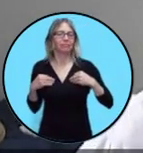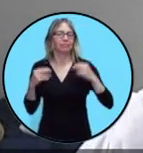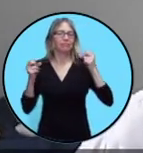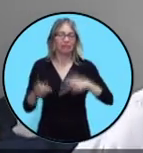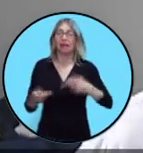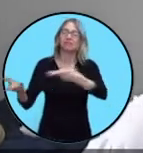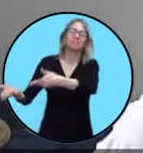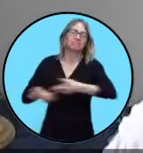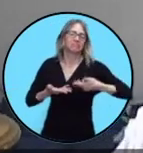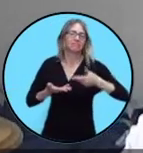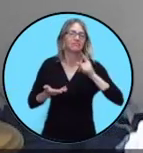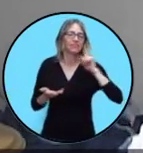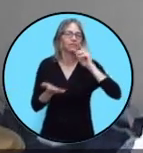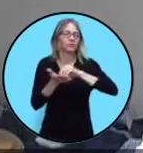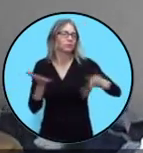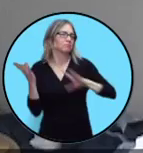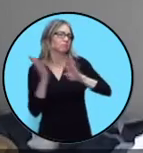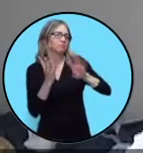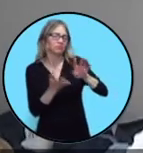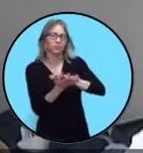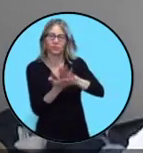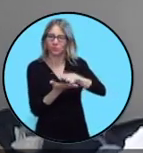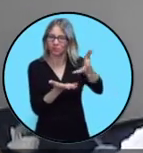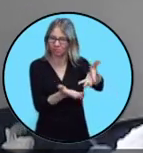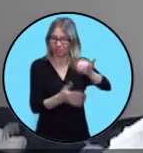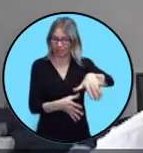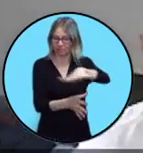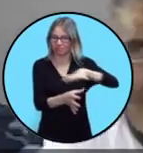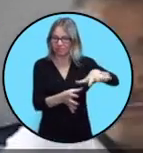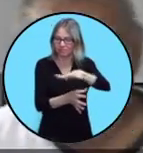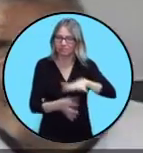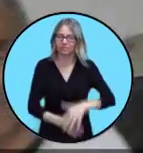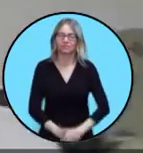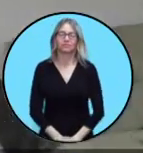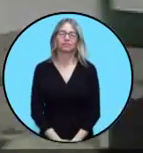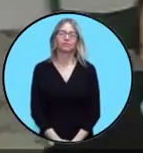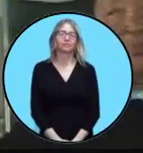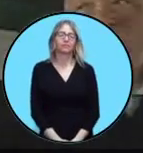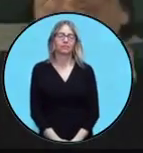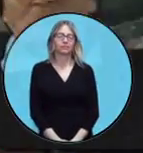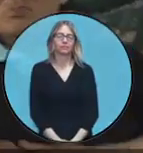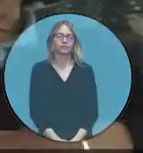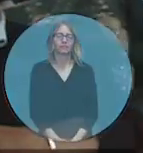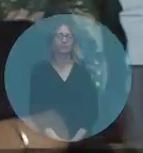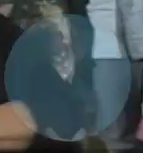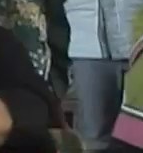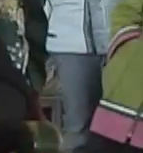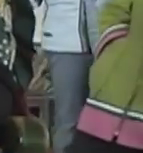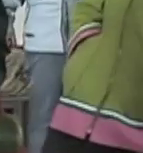accepting the fact that they're going to have students who are deaf in the school. Right, in the school.